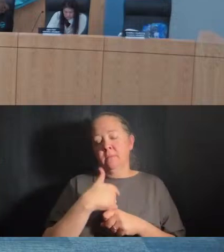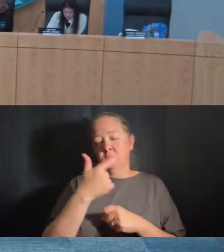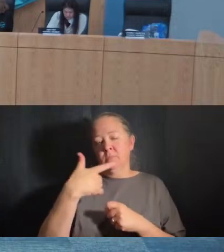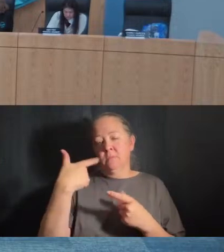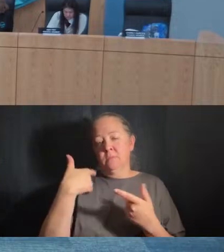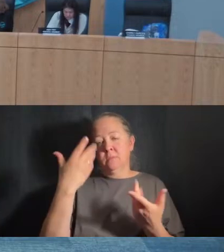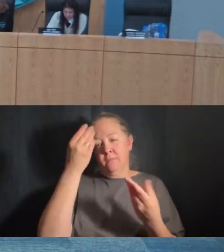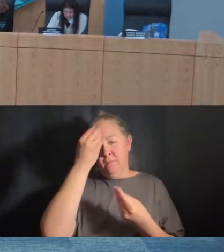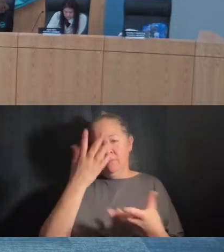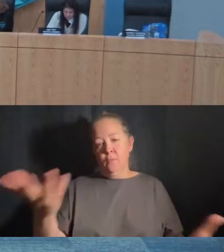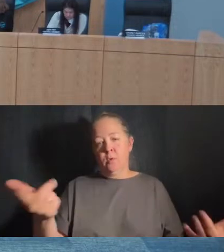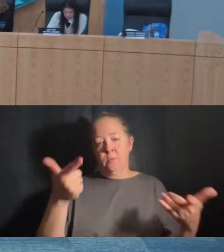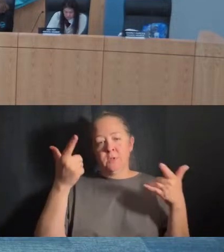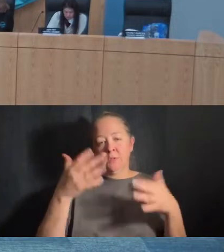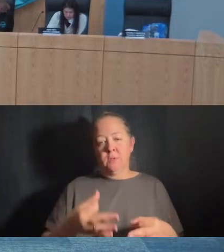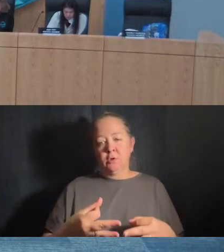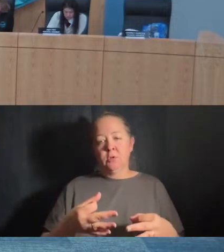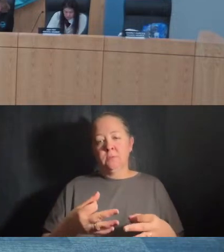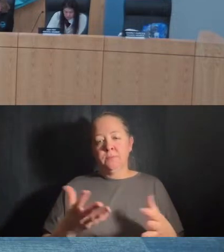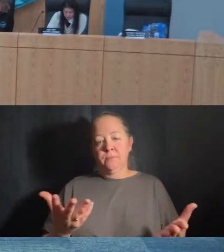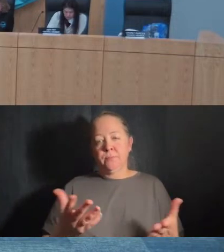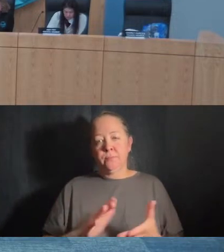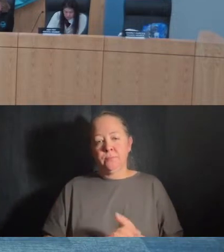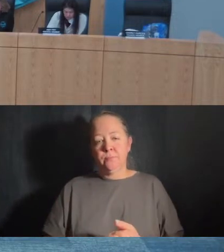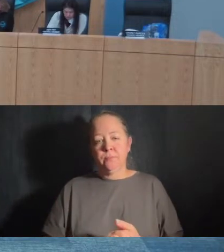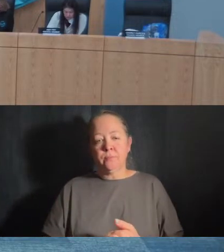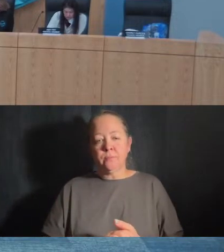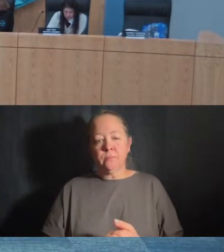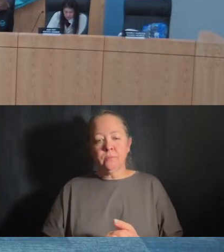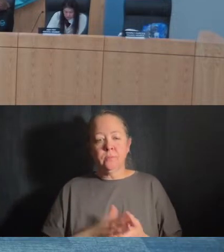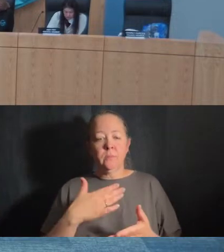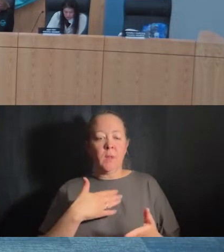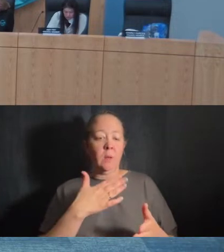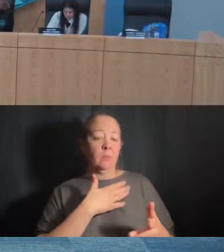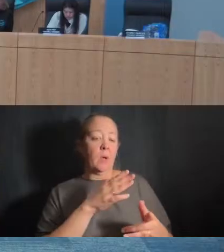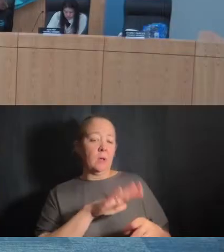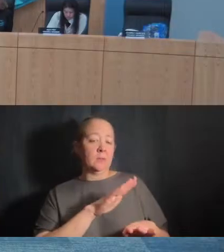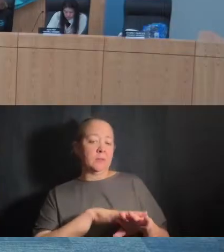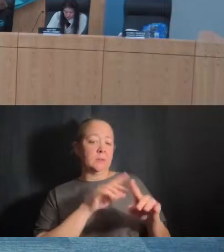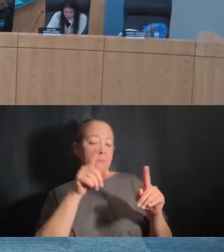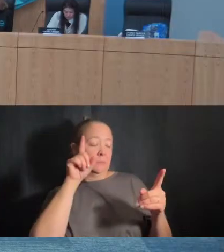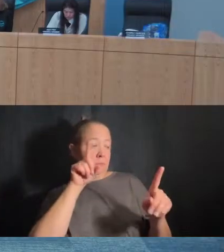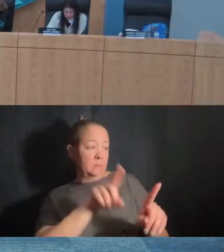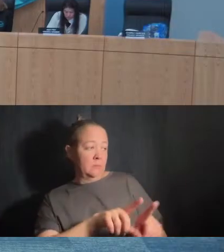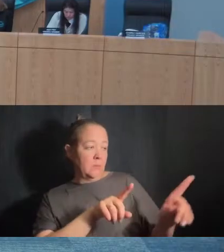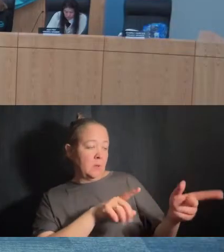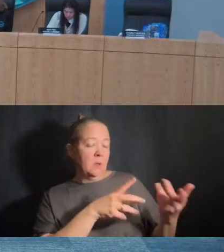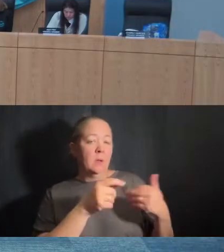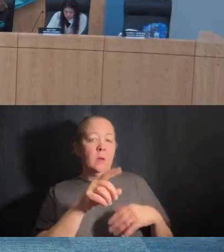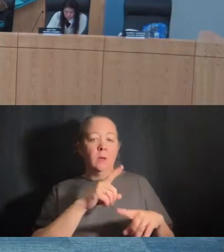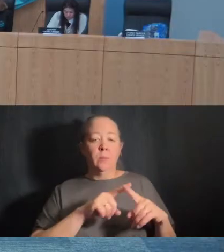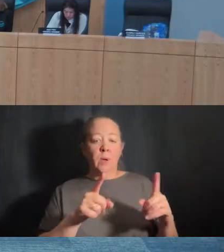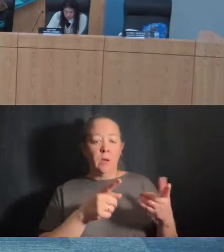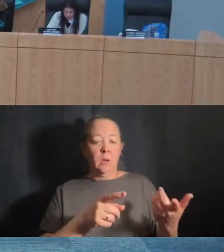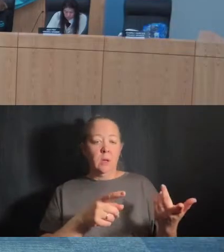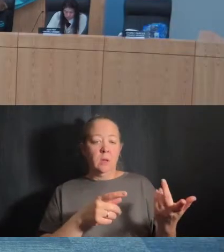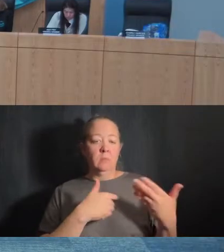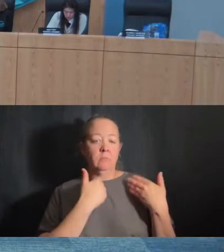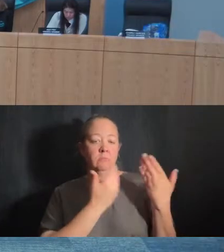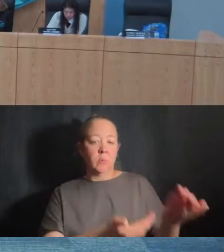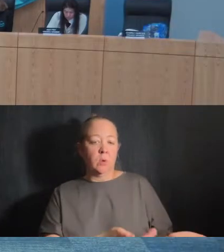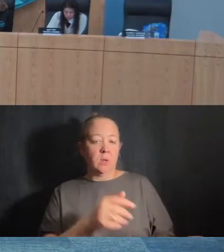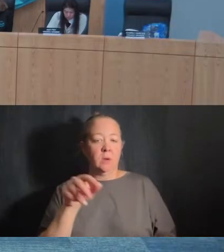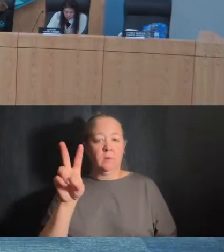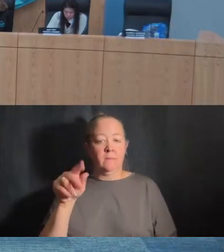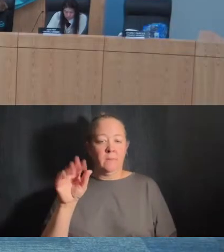I'm kind of on Team Tansy, but go ahead, Vice Mayor. So to clarify, my understanding was the purpose of the meeting was more